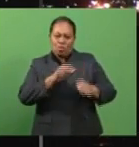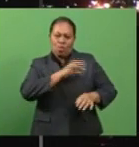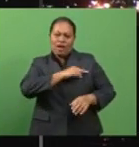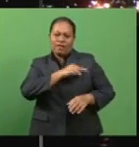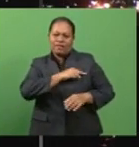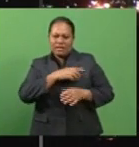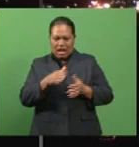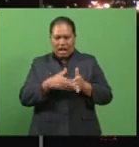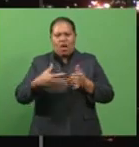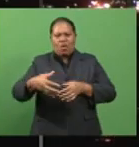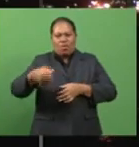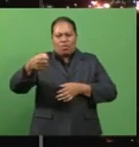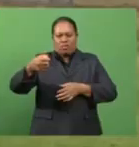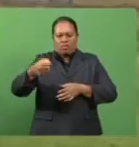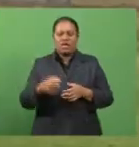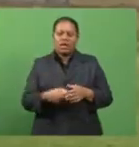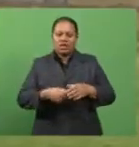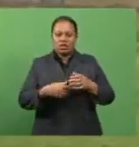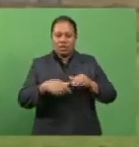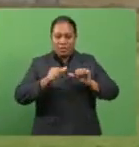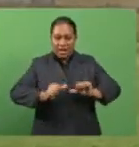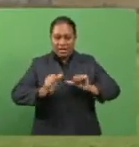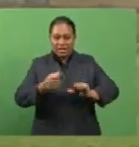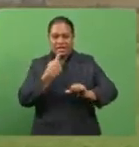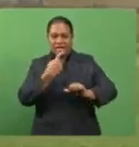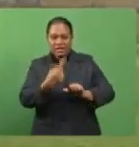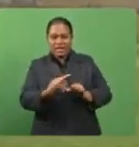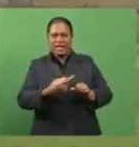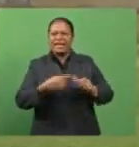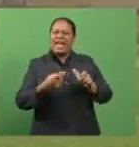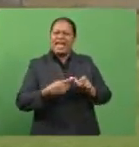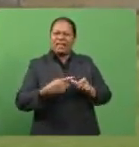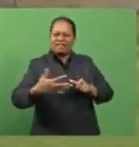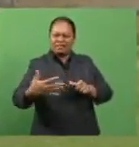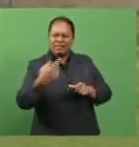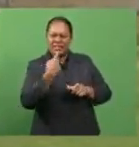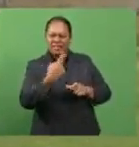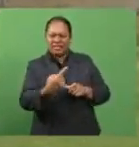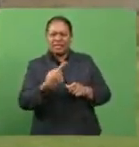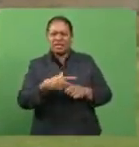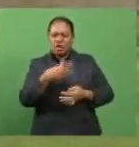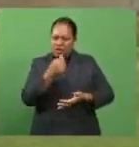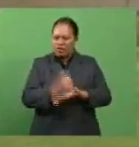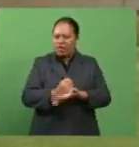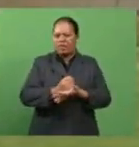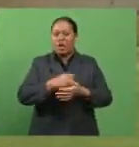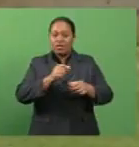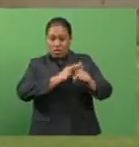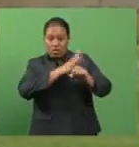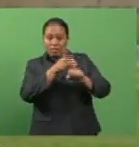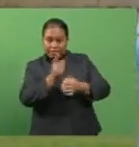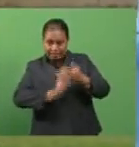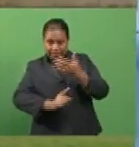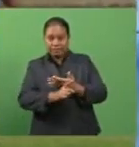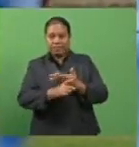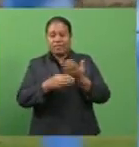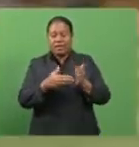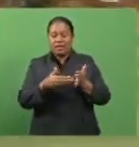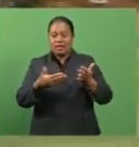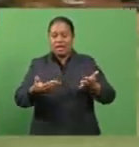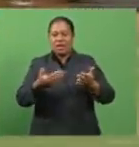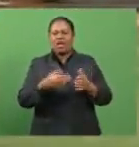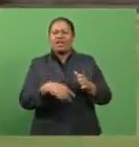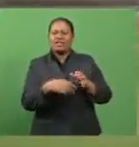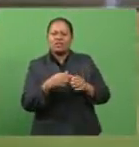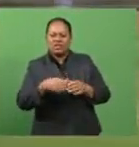come to a halt. Fiji Cricket President Alex Kondrote has confirmed that in light of the COVID-19 pandemics, the ICC